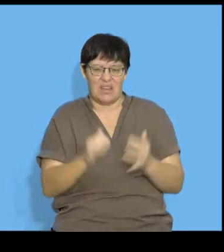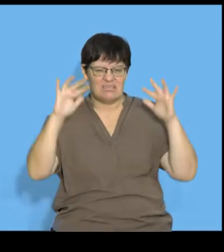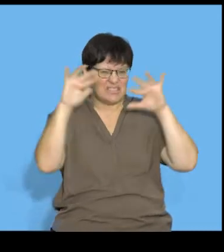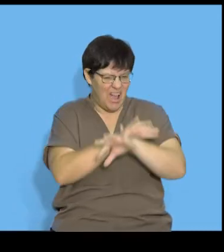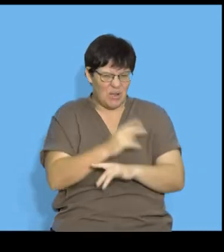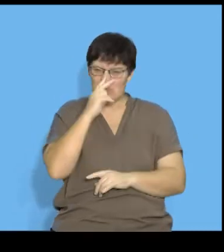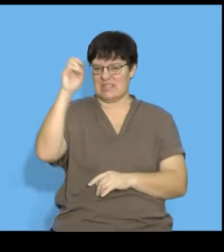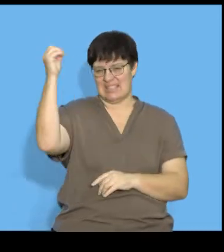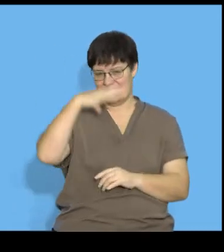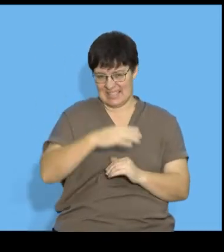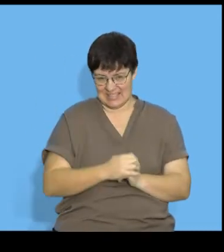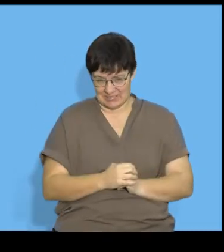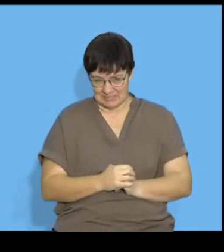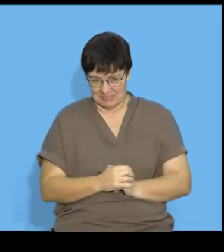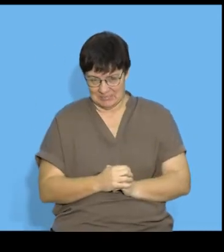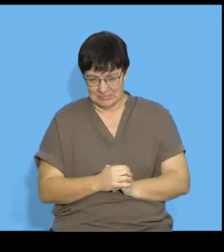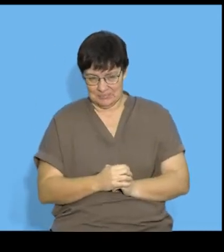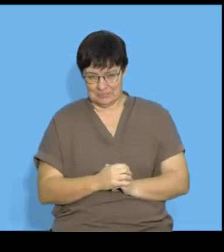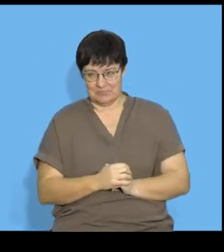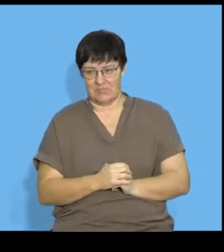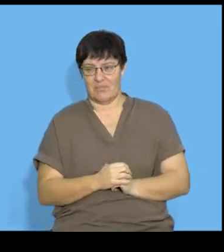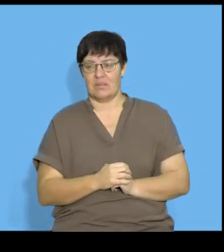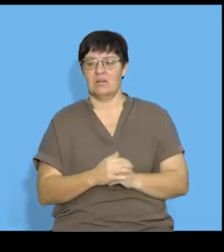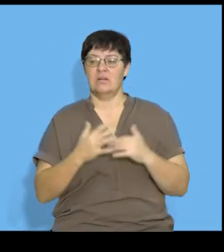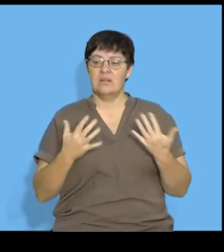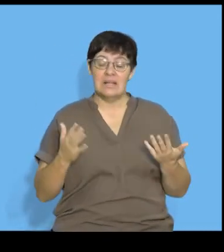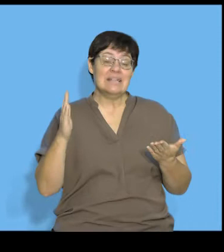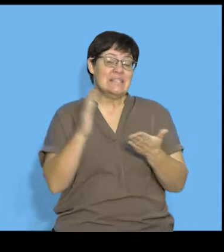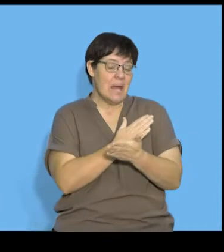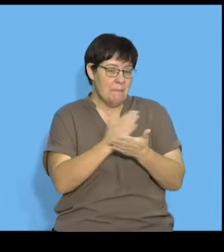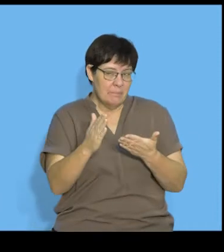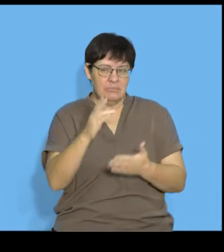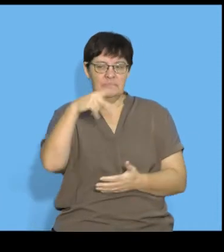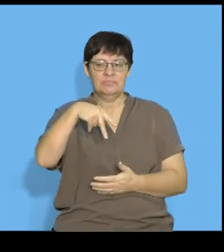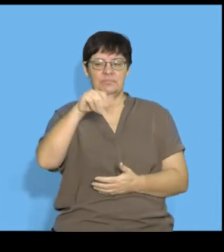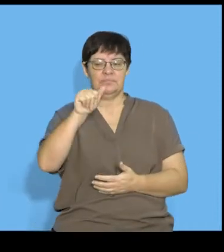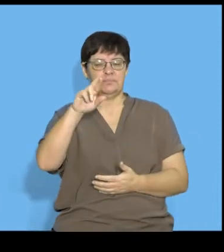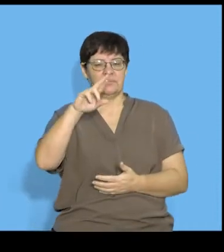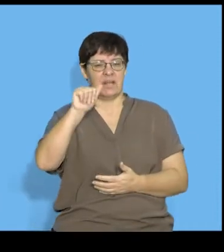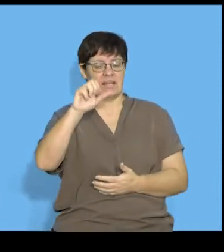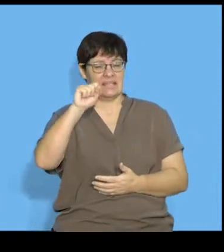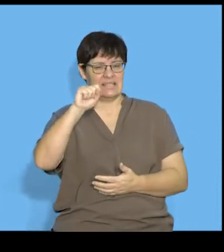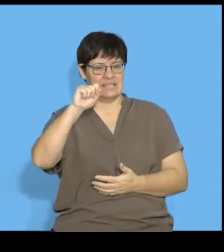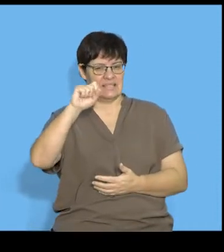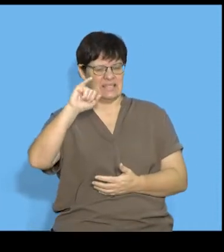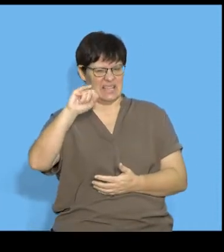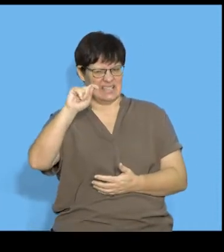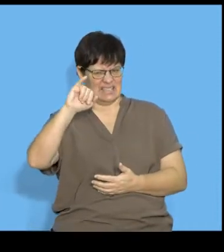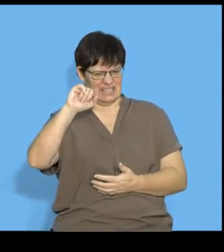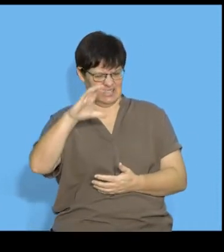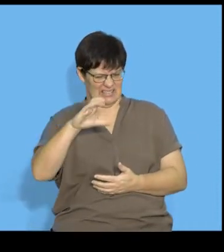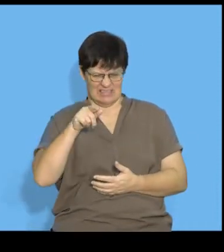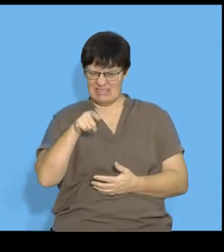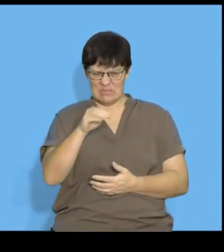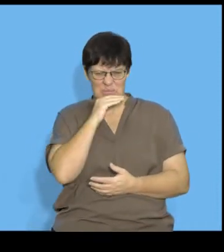need to photosynthesize. Okay, some are parasitic, and we're going to have a look just now. What does that mean? Is